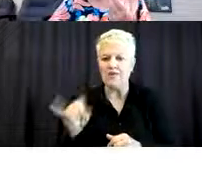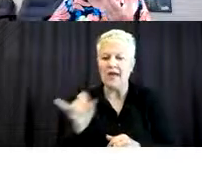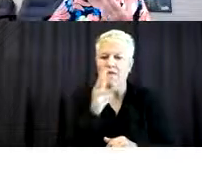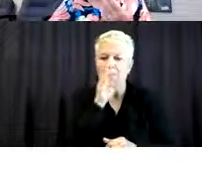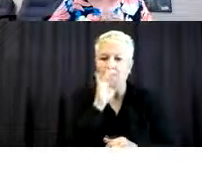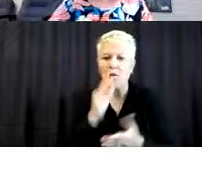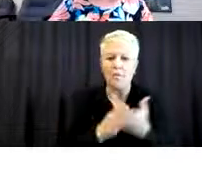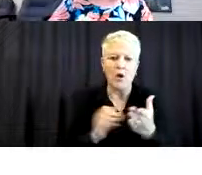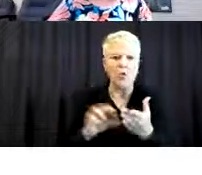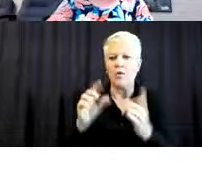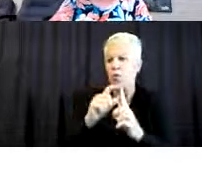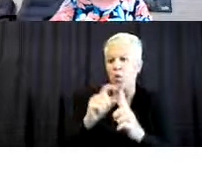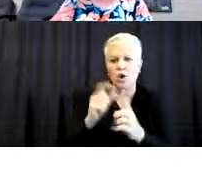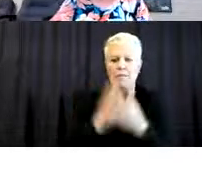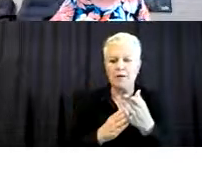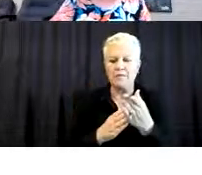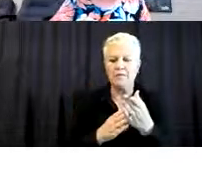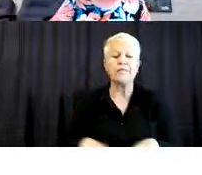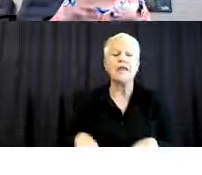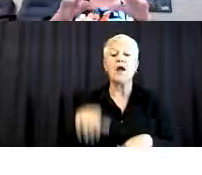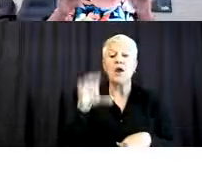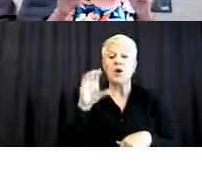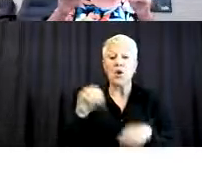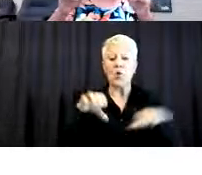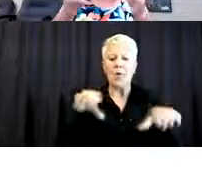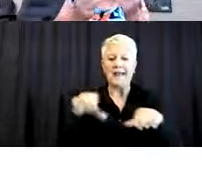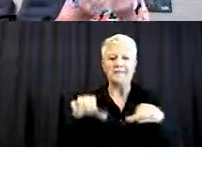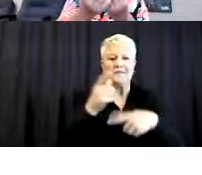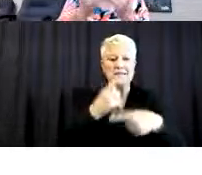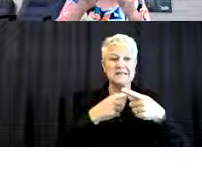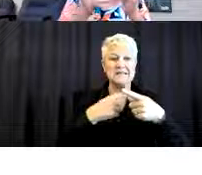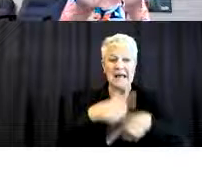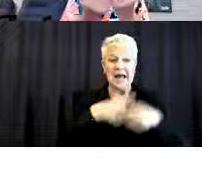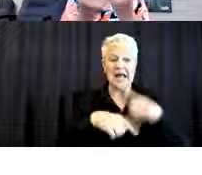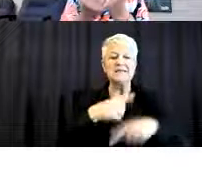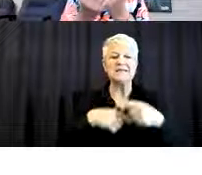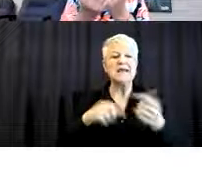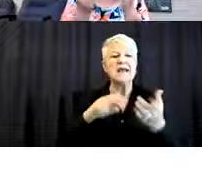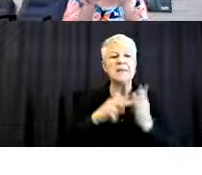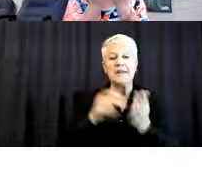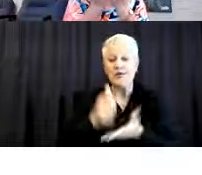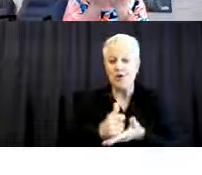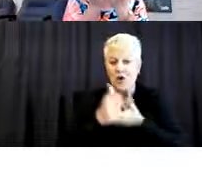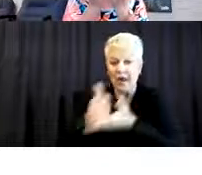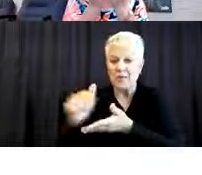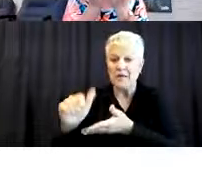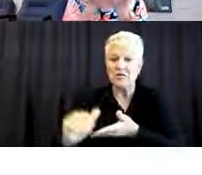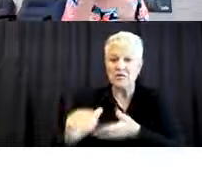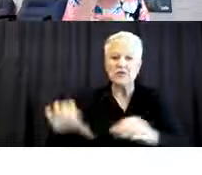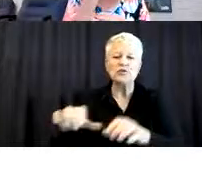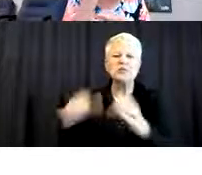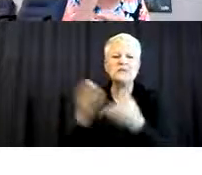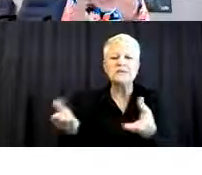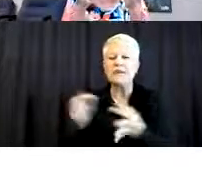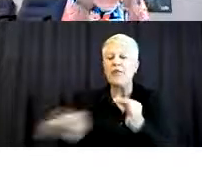or the word part. Coactive signs, of course, is where you are actually helping a child to do simple things